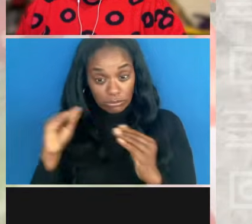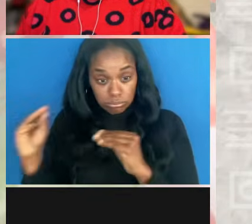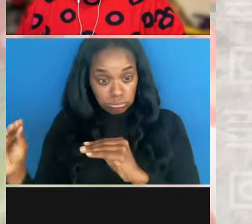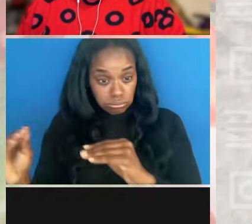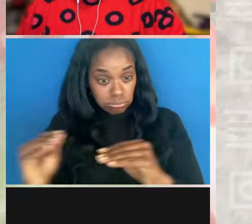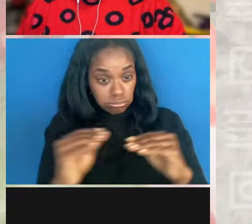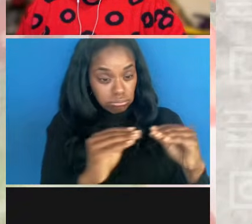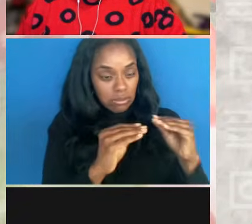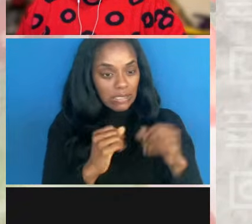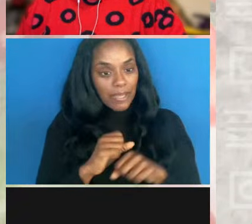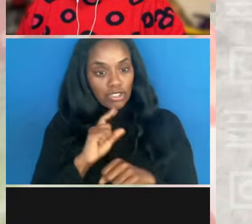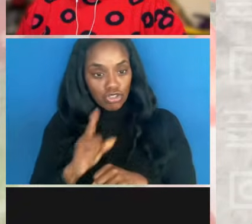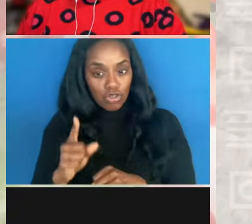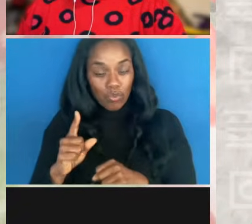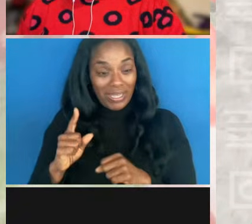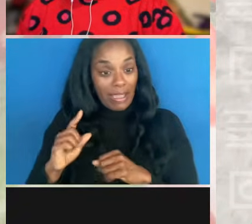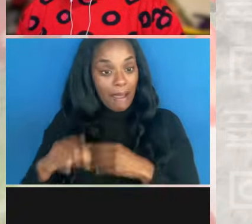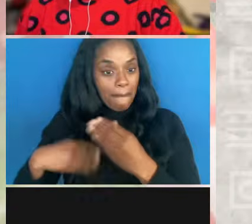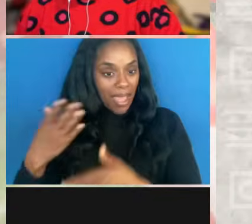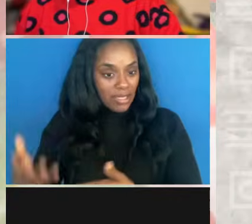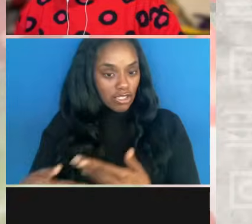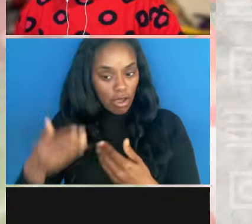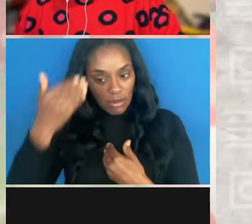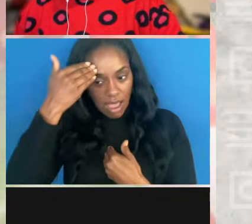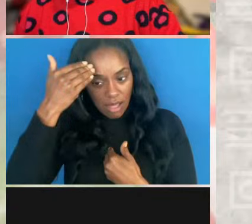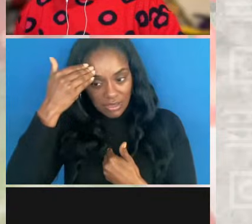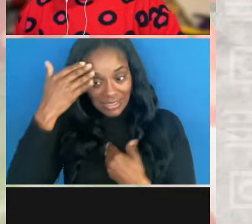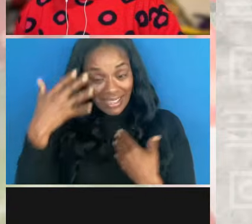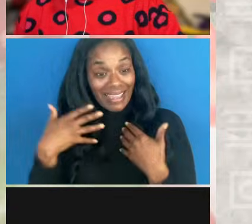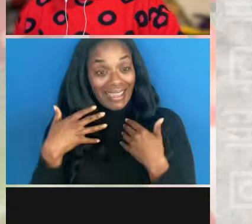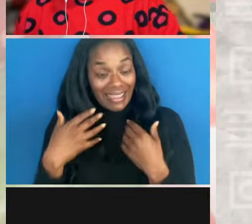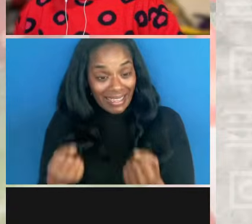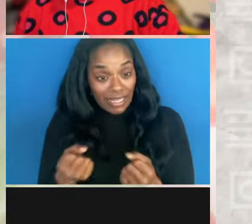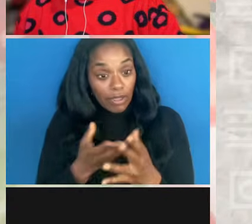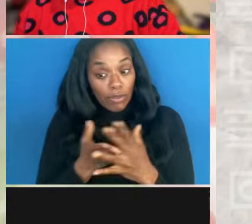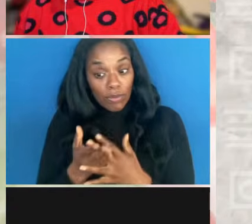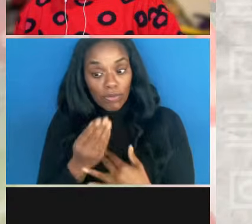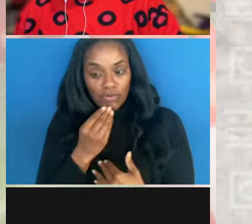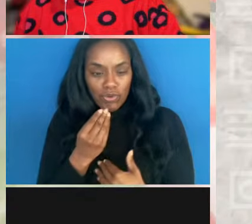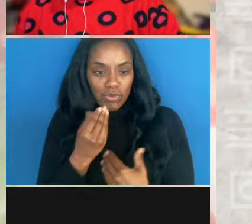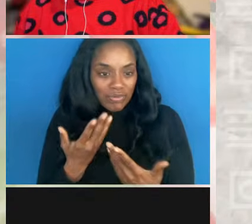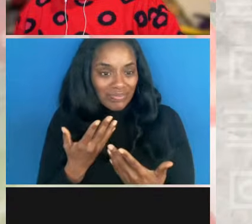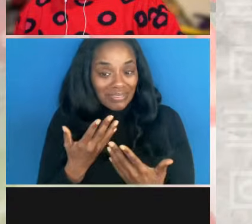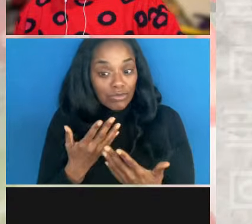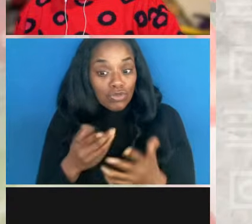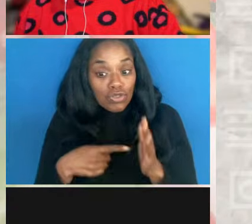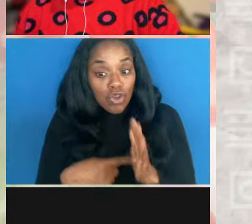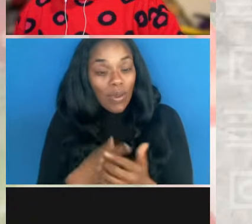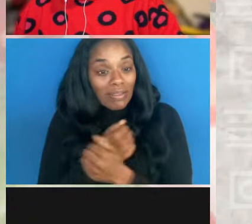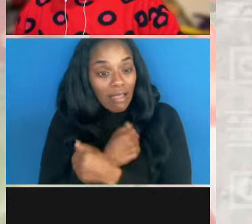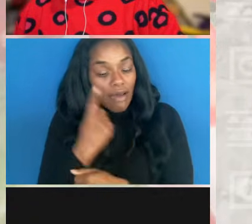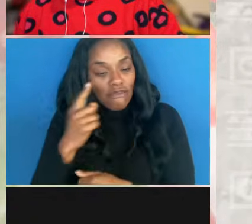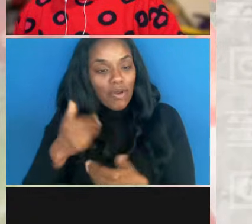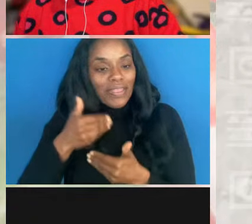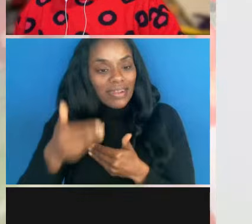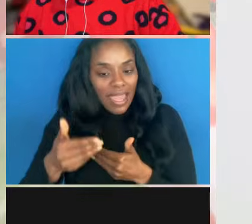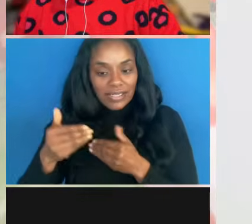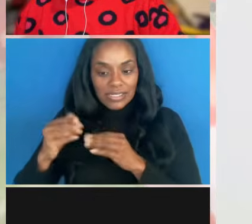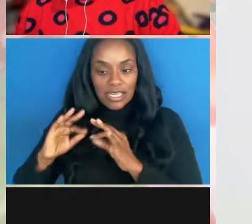so healing our diet is an act of love for the next generation, in addition to an act of love for ourselves.